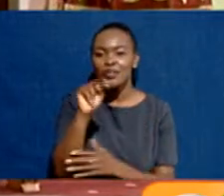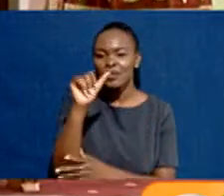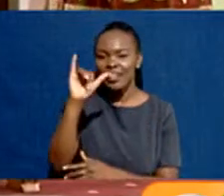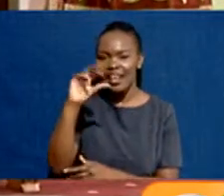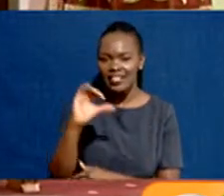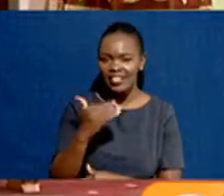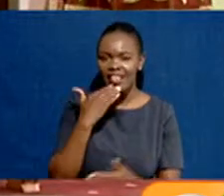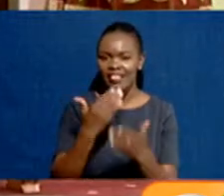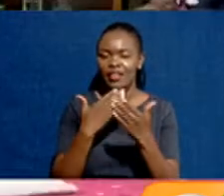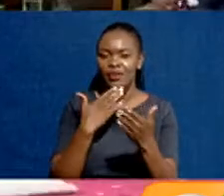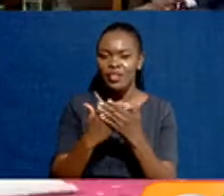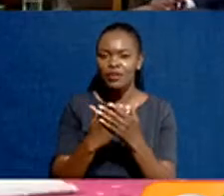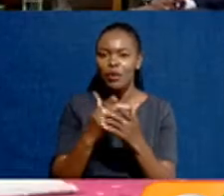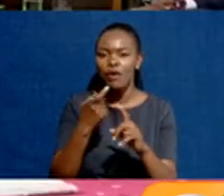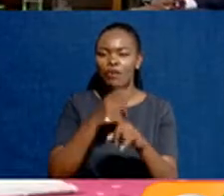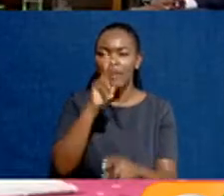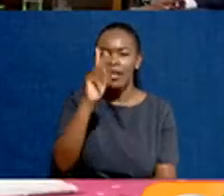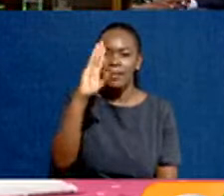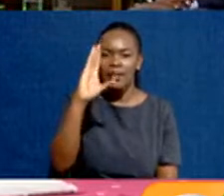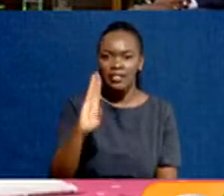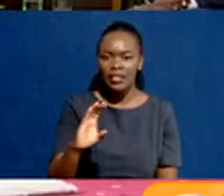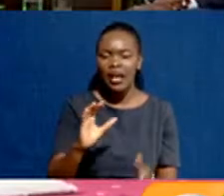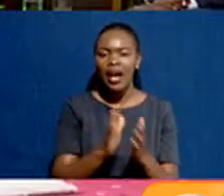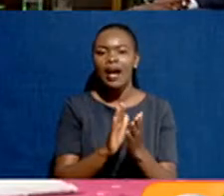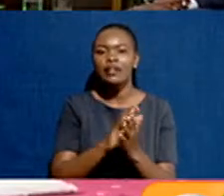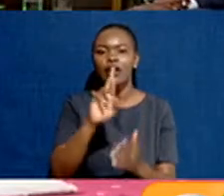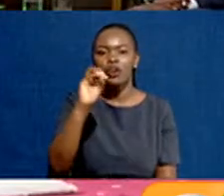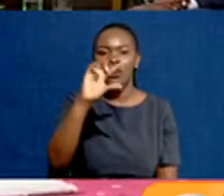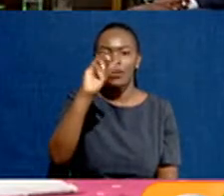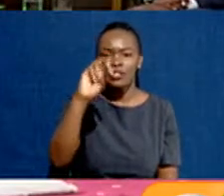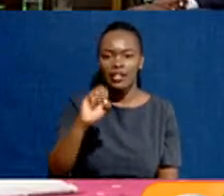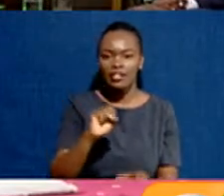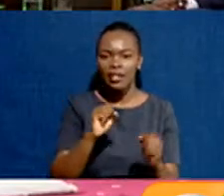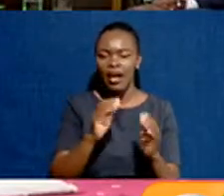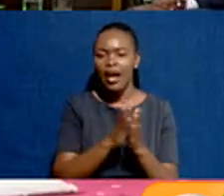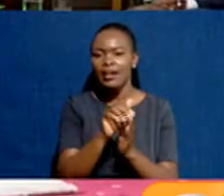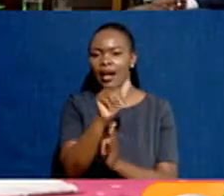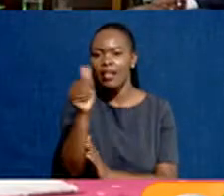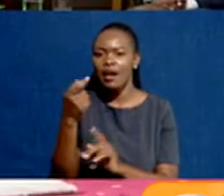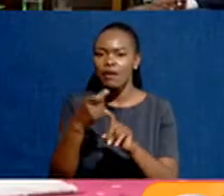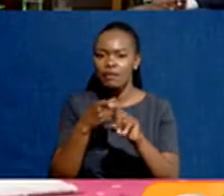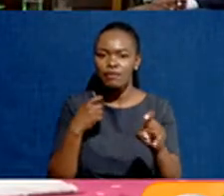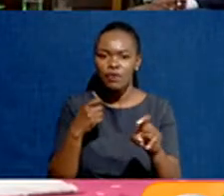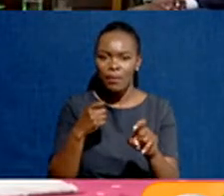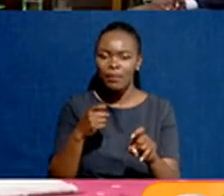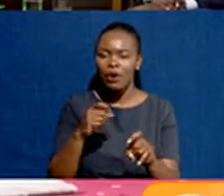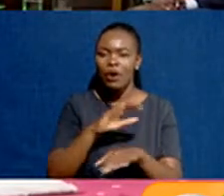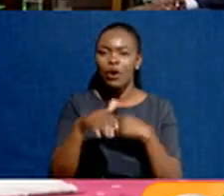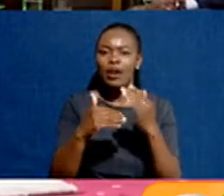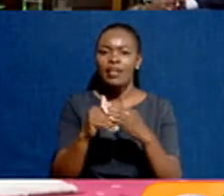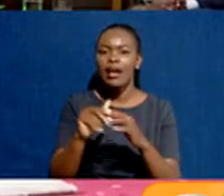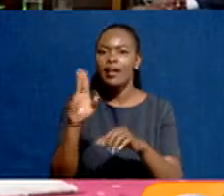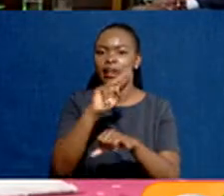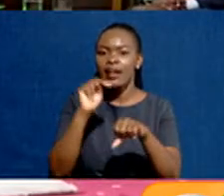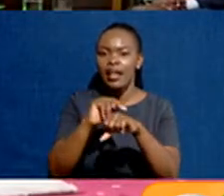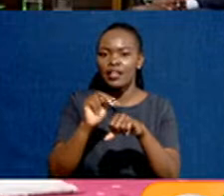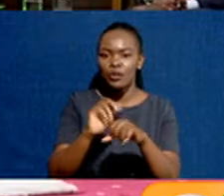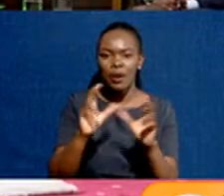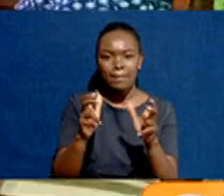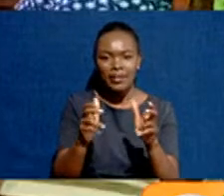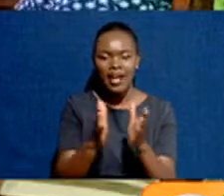from the Kenya Broadcasting Corporation. Jesse Rogers from KTN News and Standard Group Limited by extension. Duncan Khaimba from Nation Media Group,